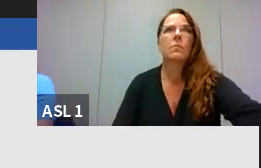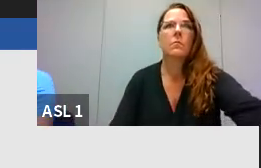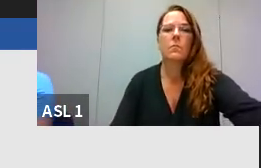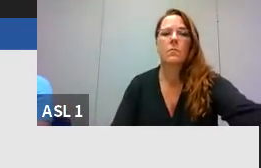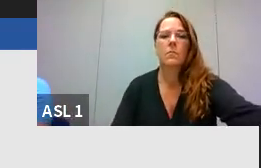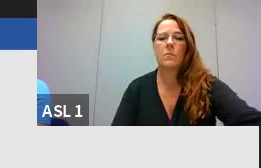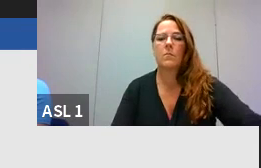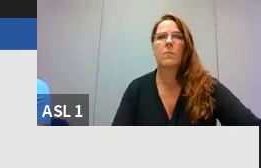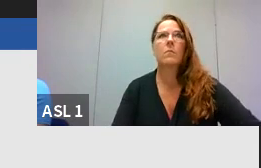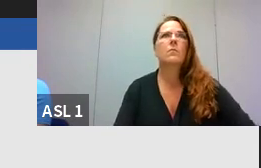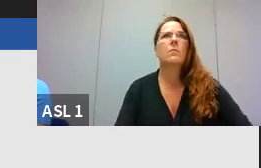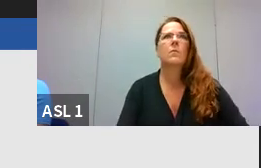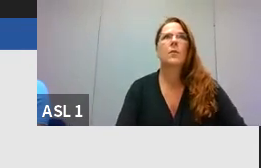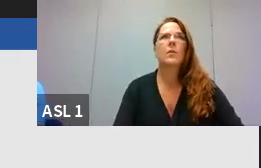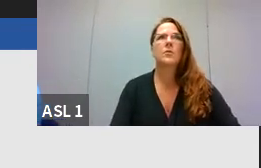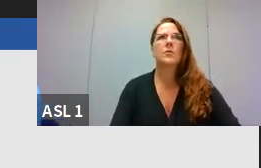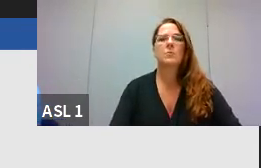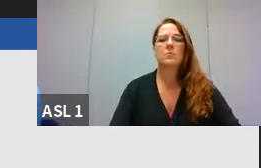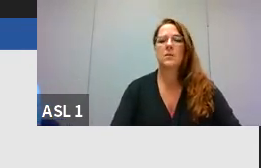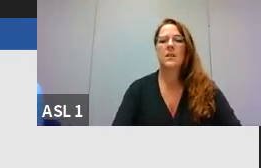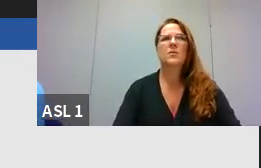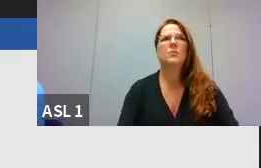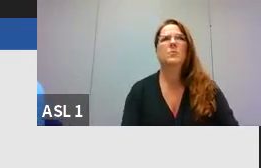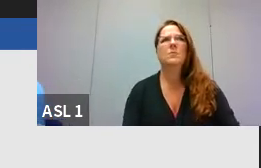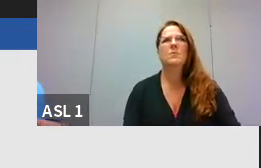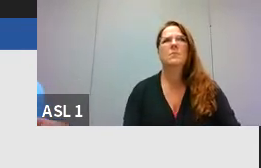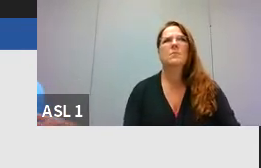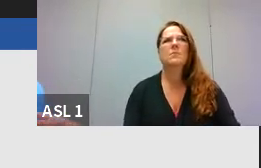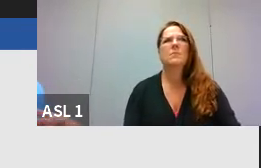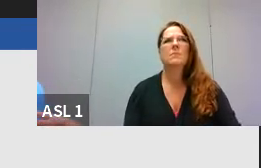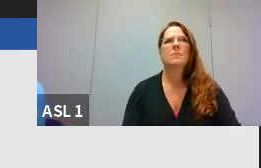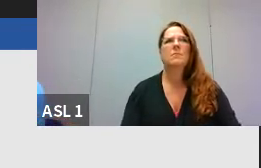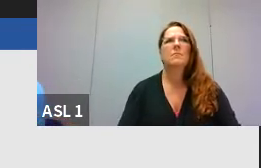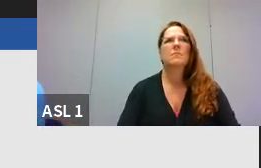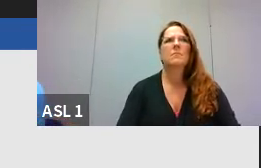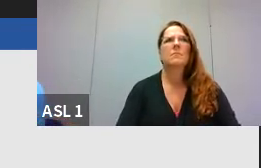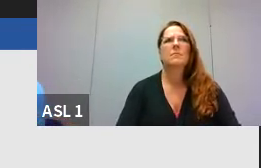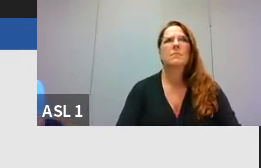in the executive committee or if she wants to come back at 10 for the full council.